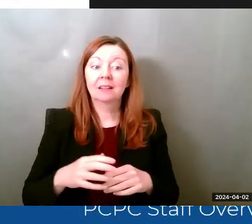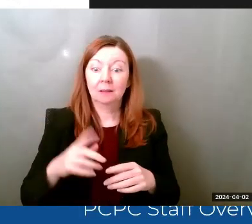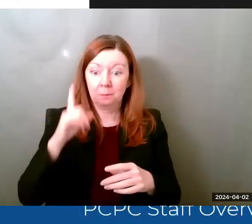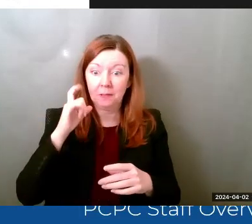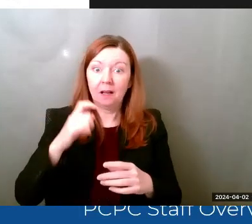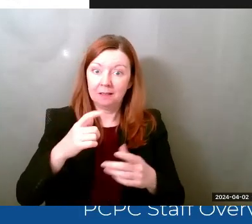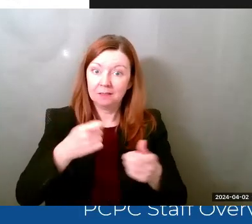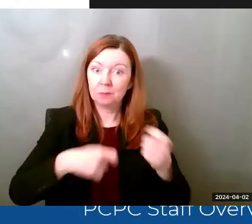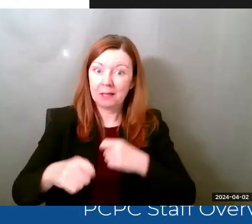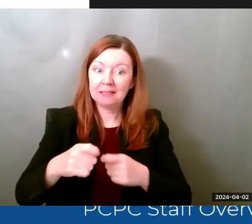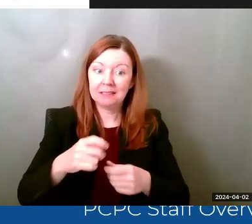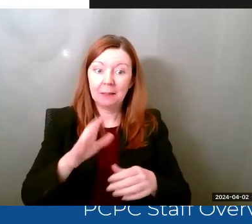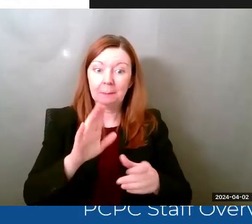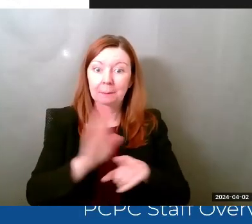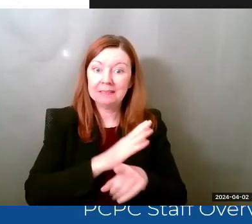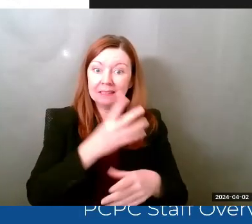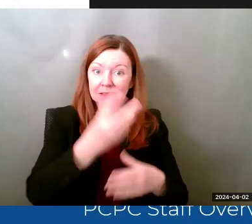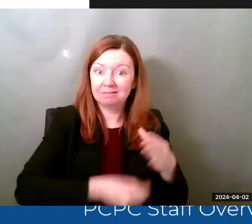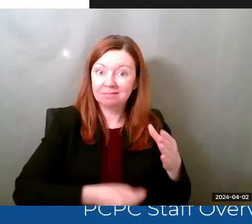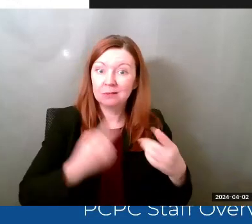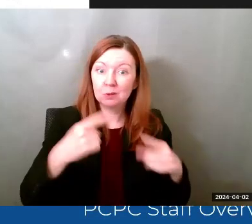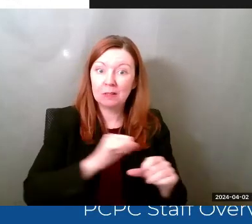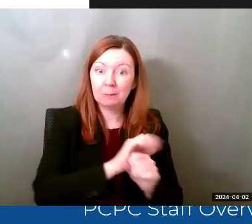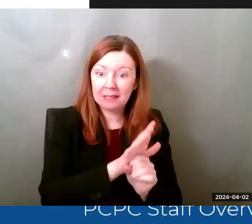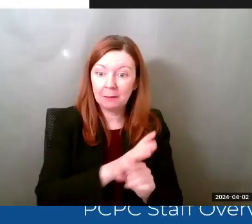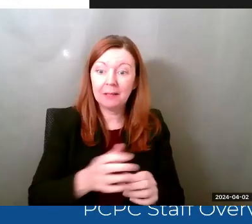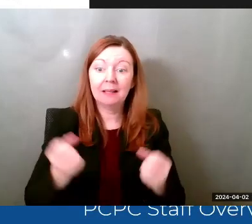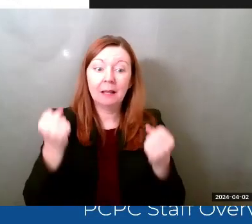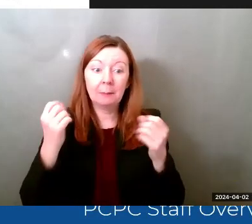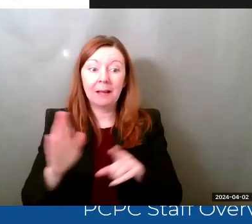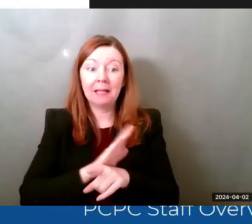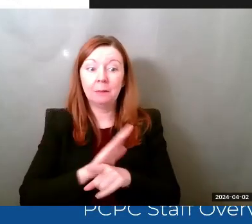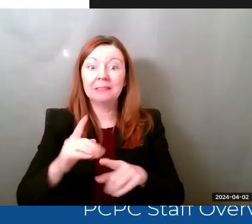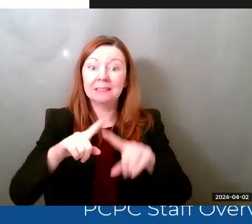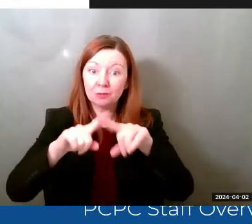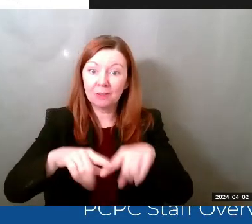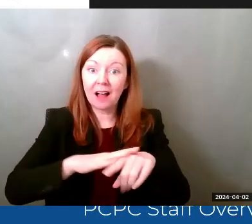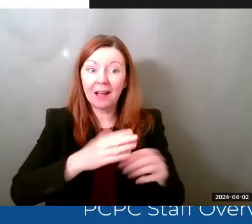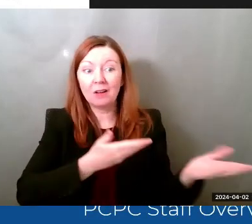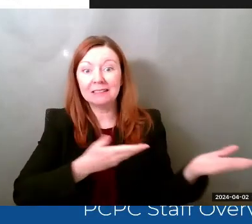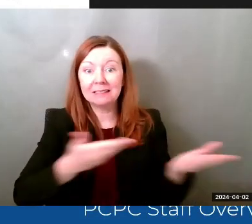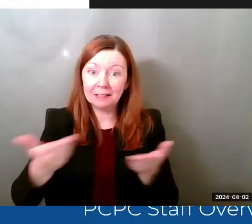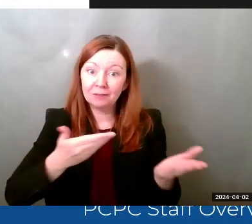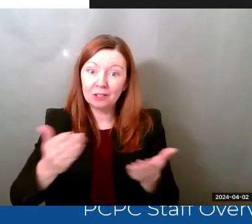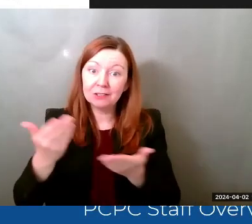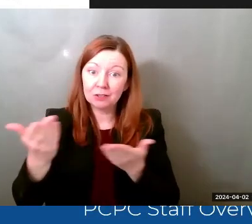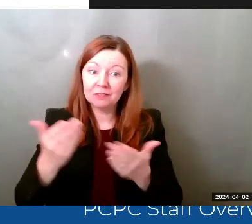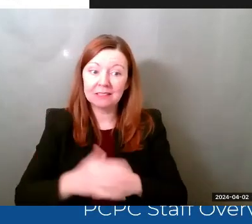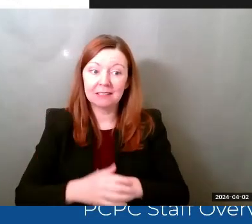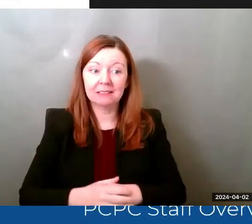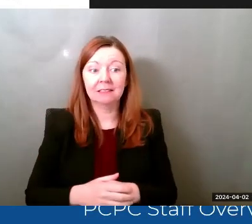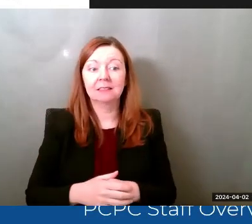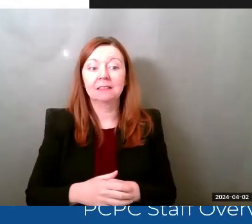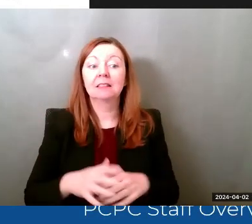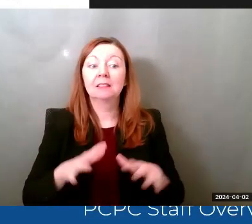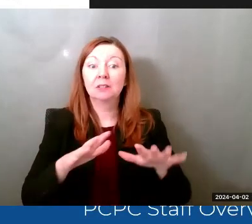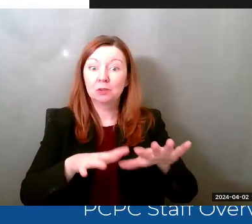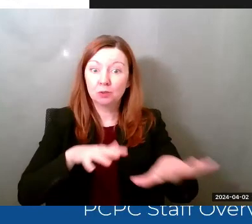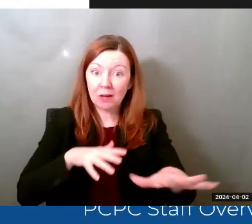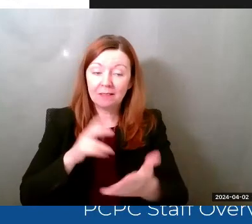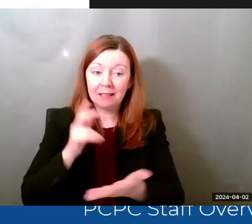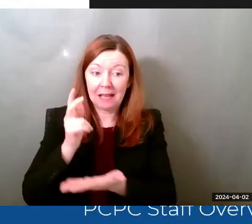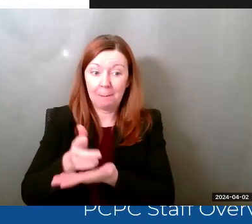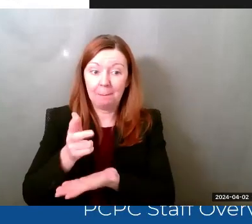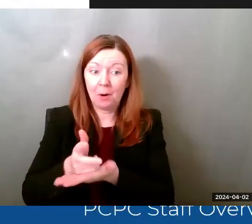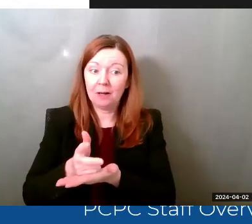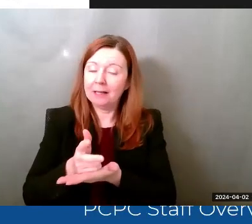pandemic, and that a lot of businesses rely on delivery services. And lastly, they noted that traffic and parking